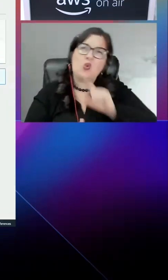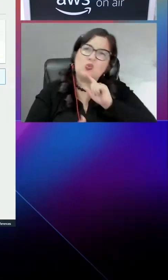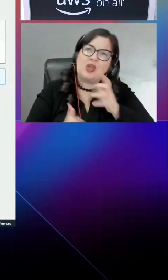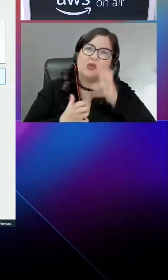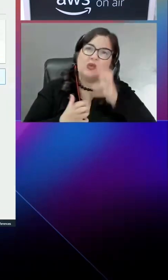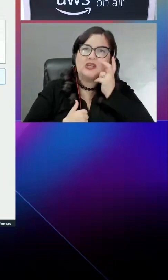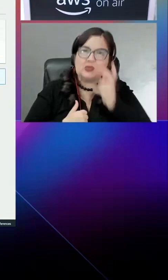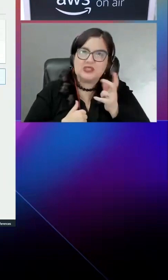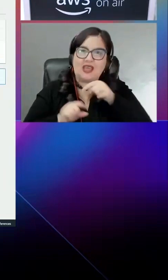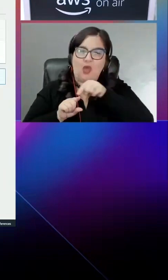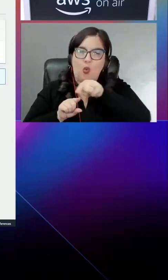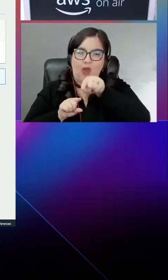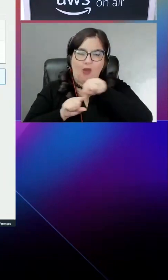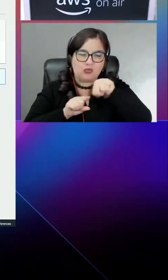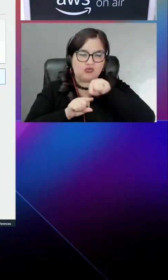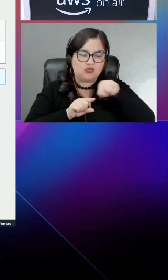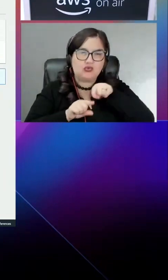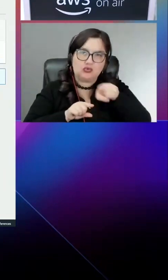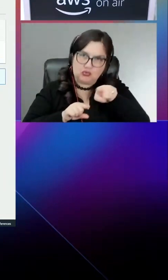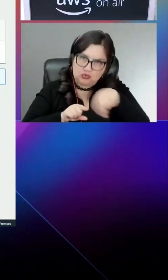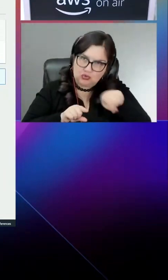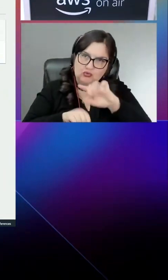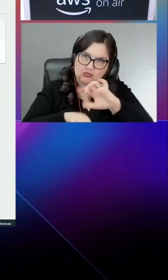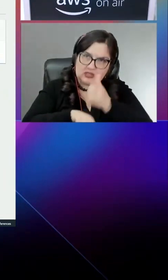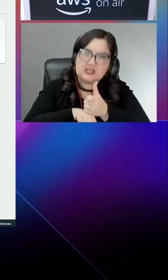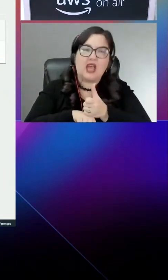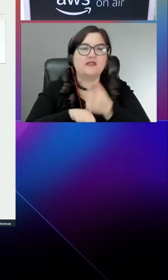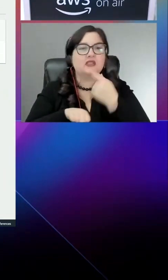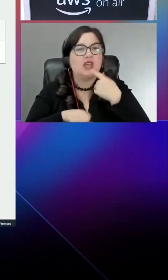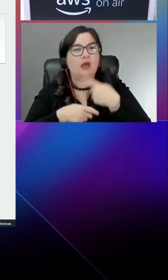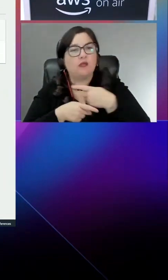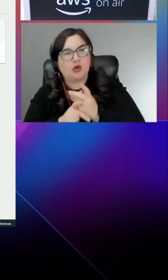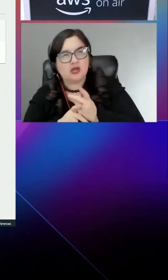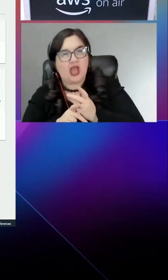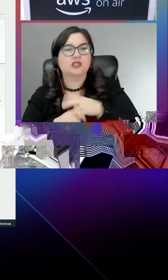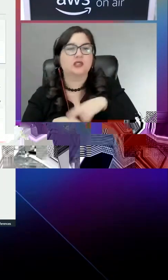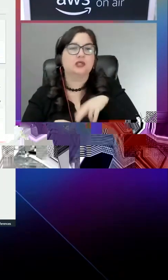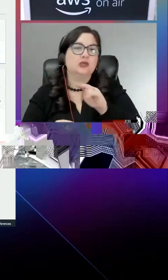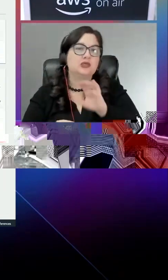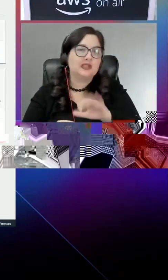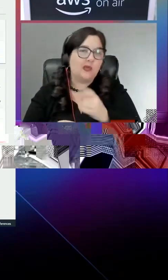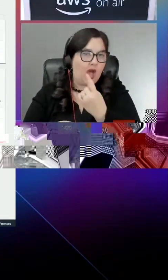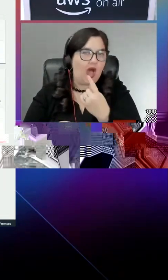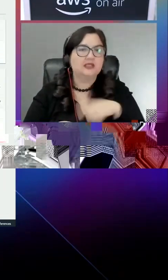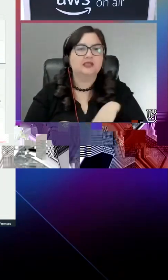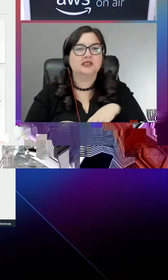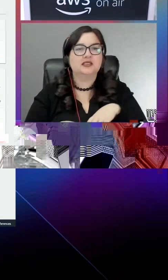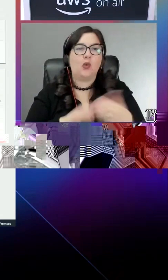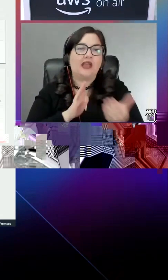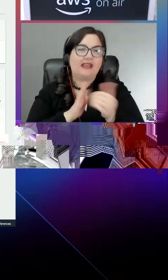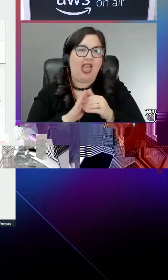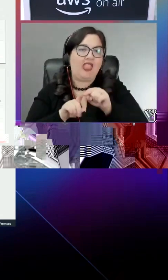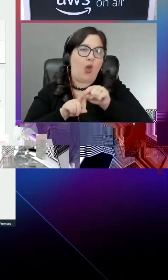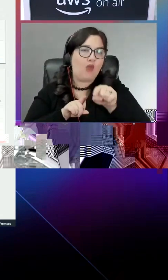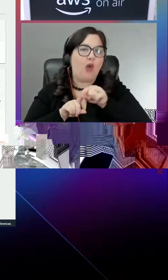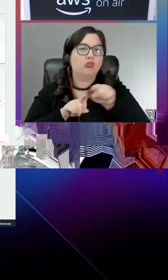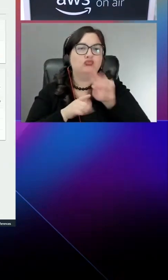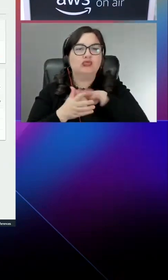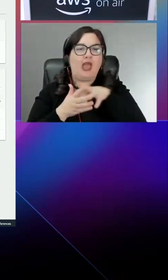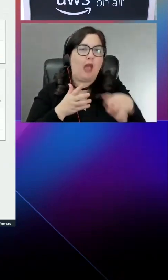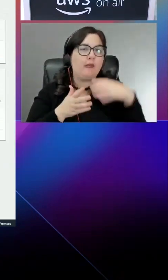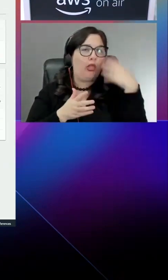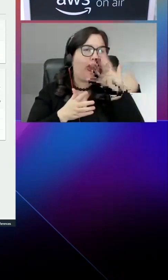have. So you can say in production, in US East 1, you know, what does that route table look like right now? And we can see these